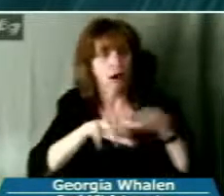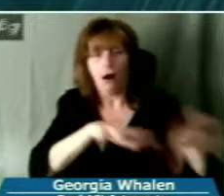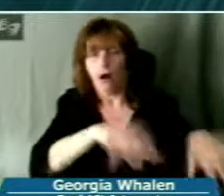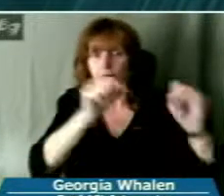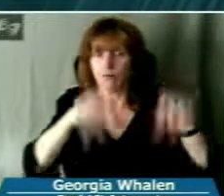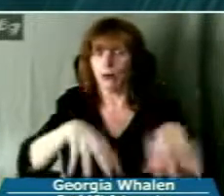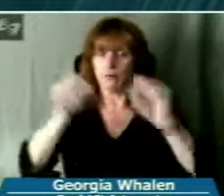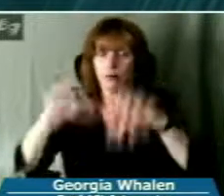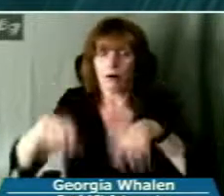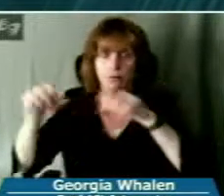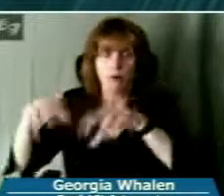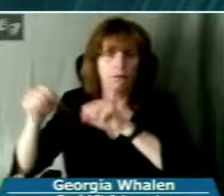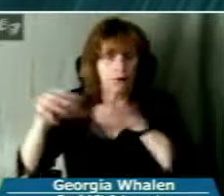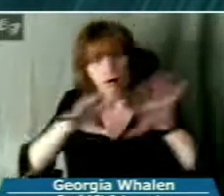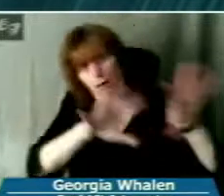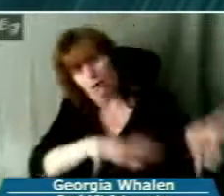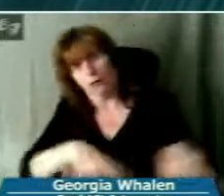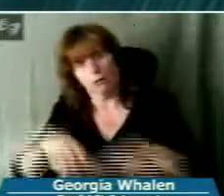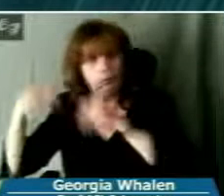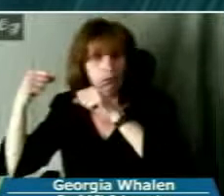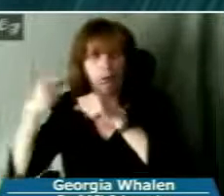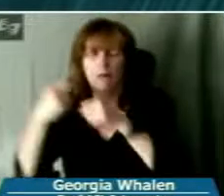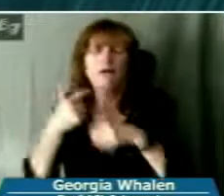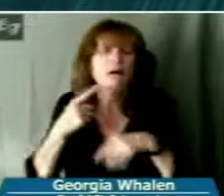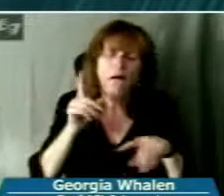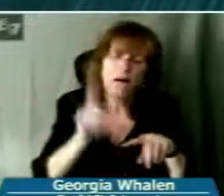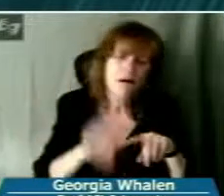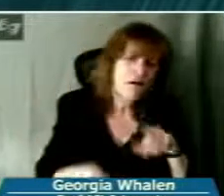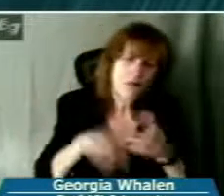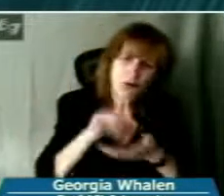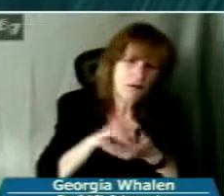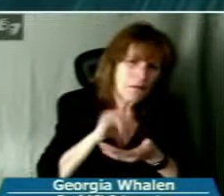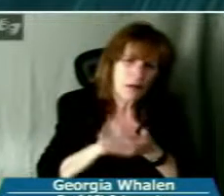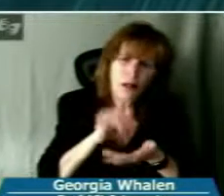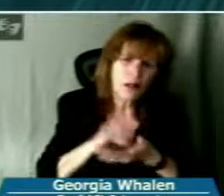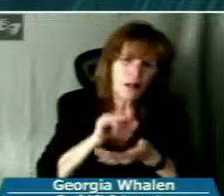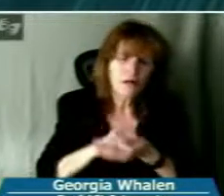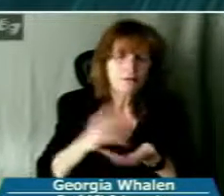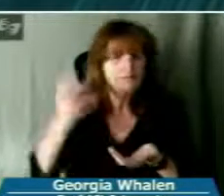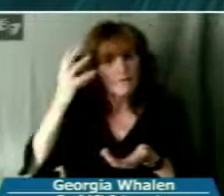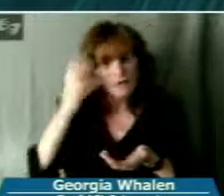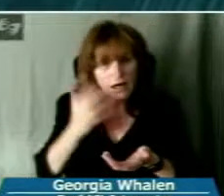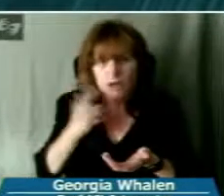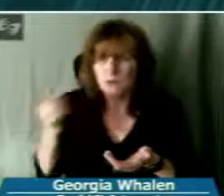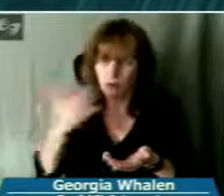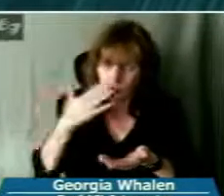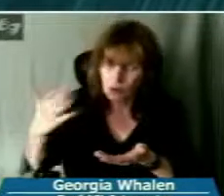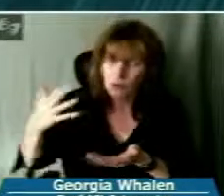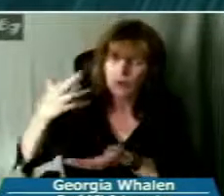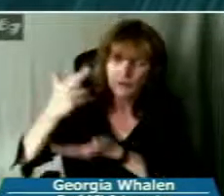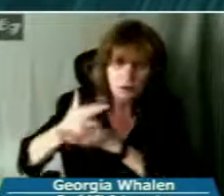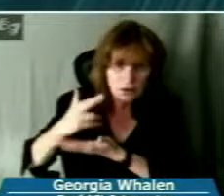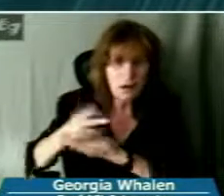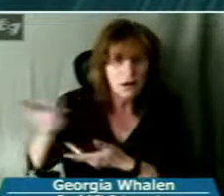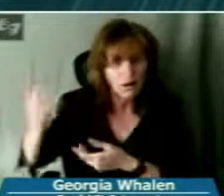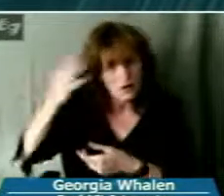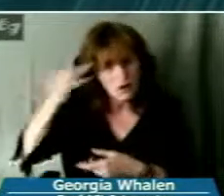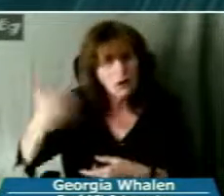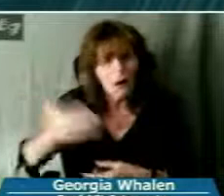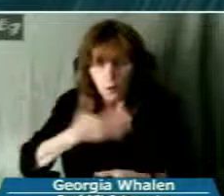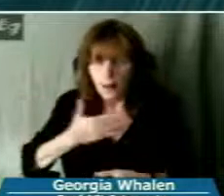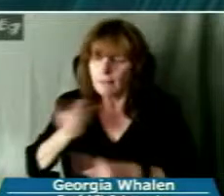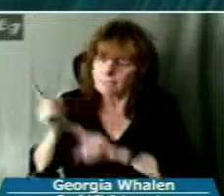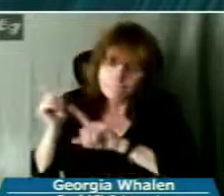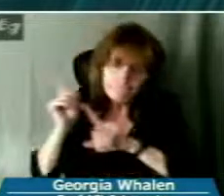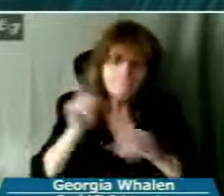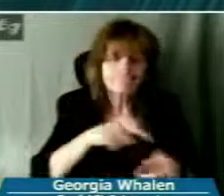think there's no doubt hospitals are an important resource and a willing partner to try to step in, but we cannot be all